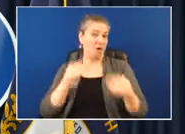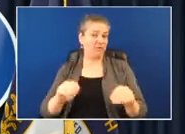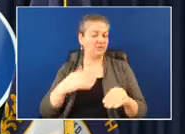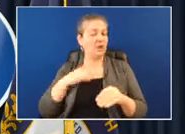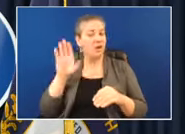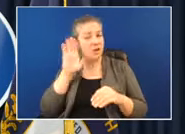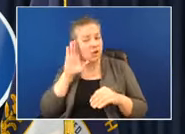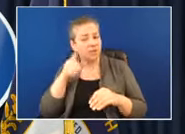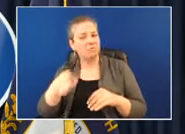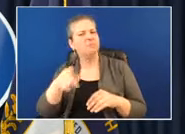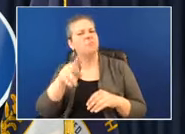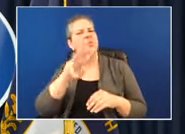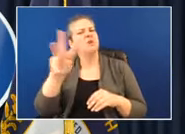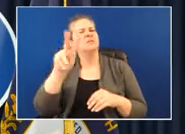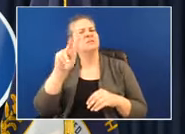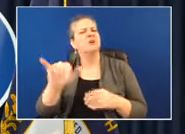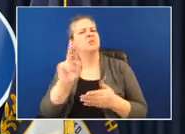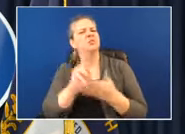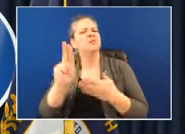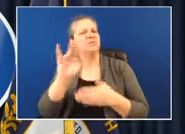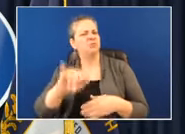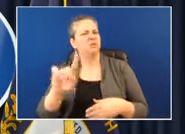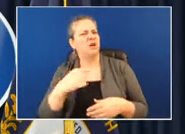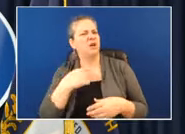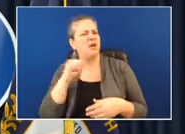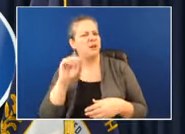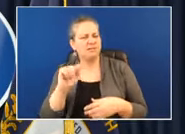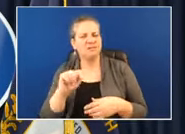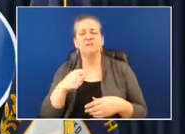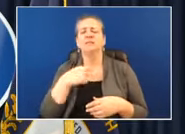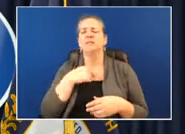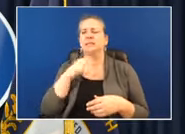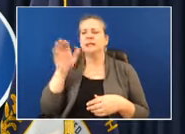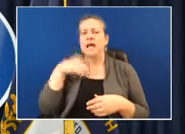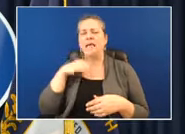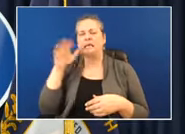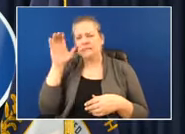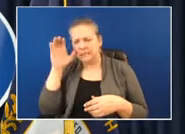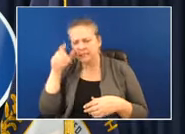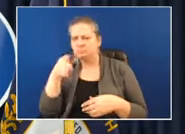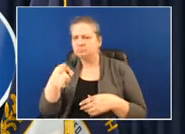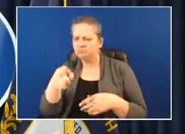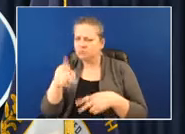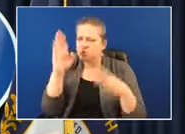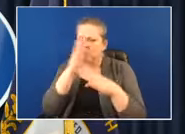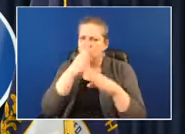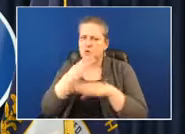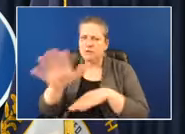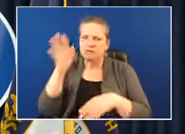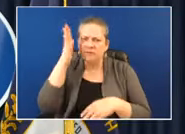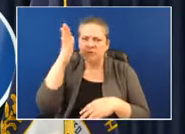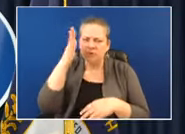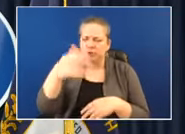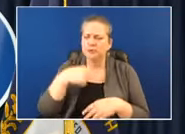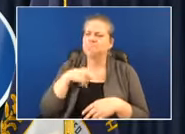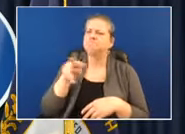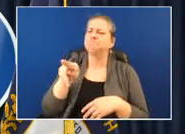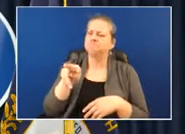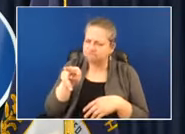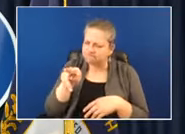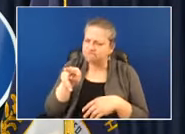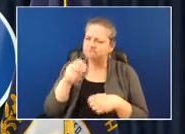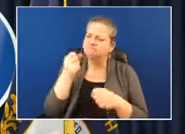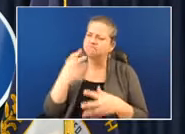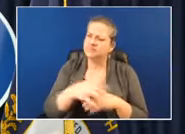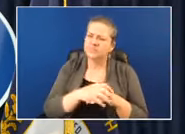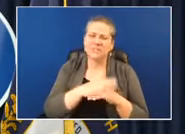Kentucky University are worried about their future. And I've heard from so many constituents in District 20 who